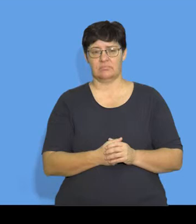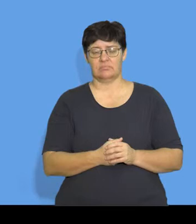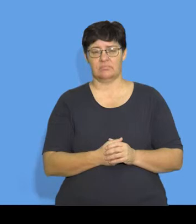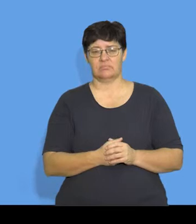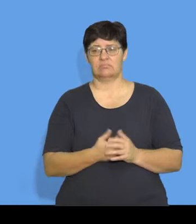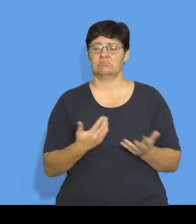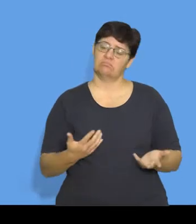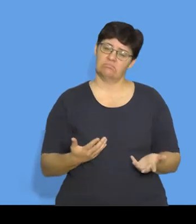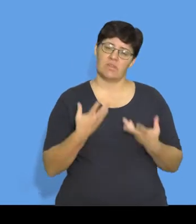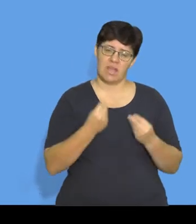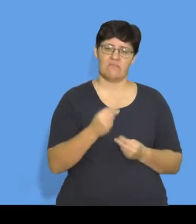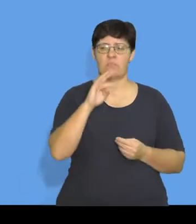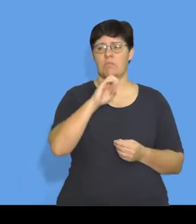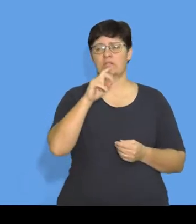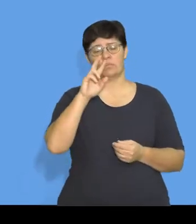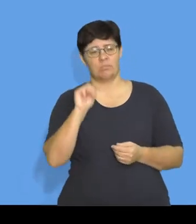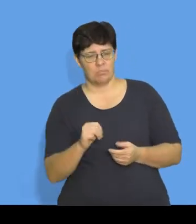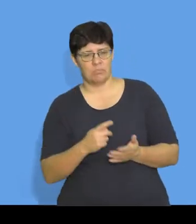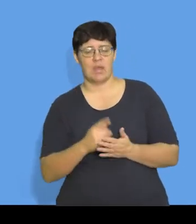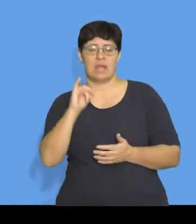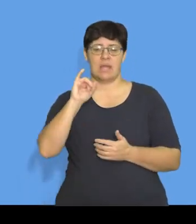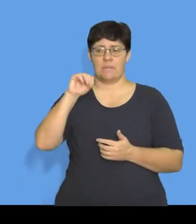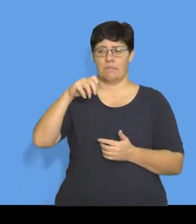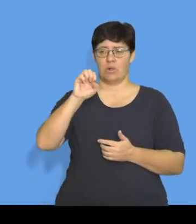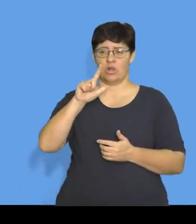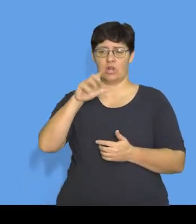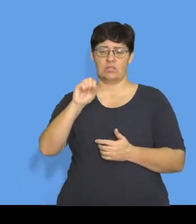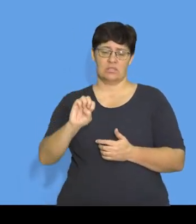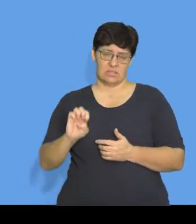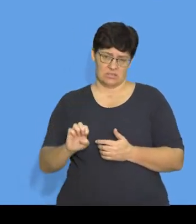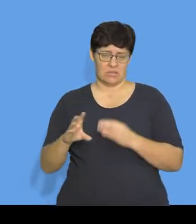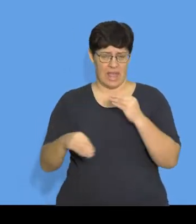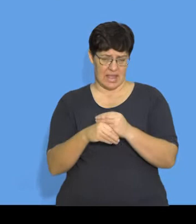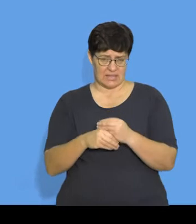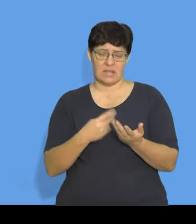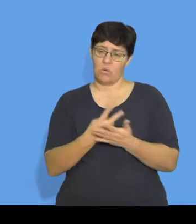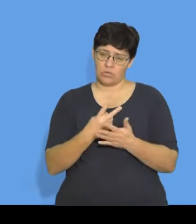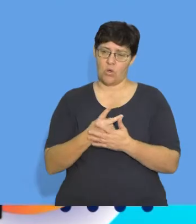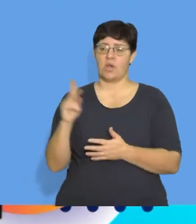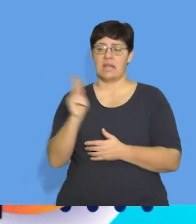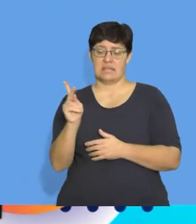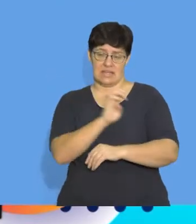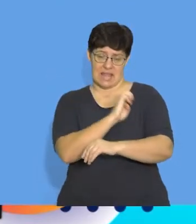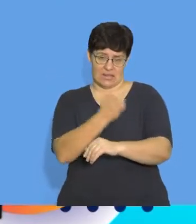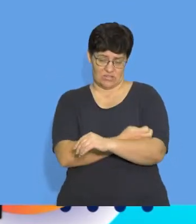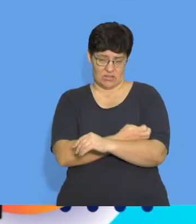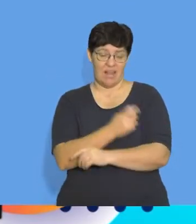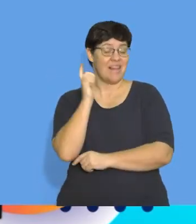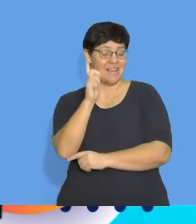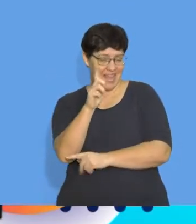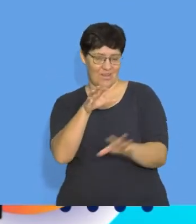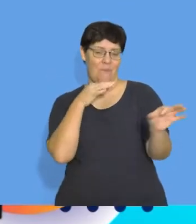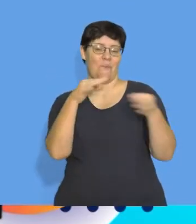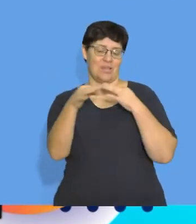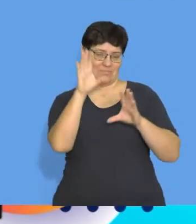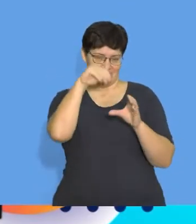include momentum and impulse in this section, and kinetic energy. We're going to get to that later, but it is part